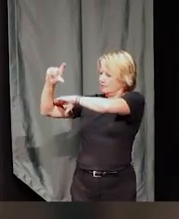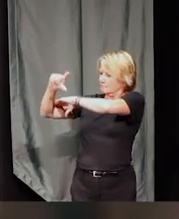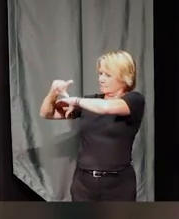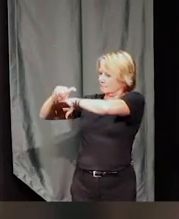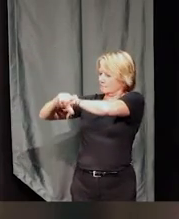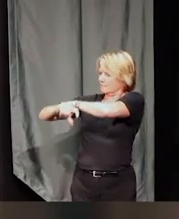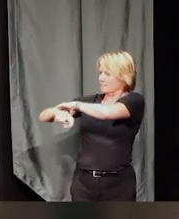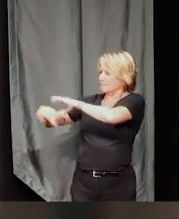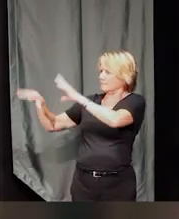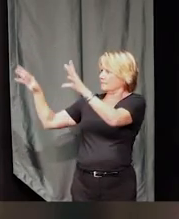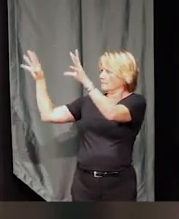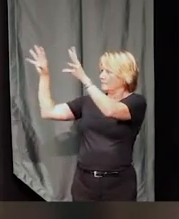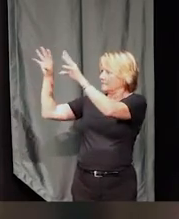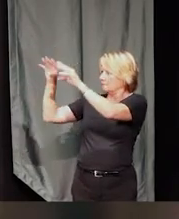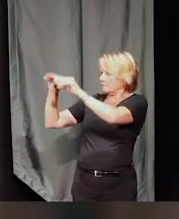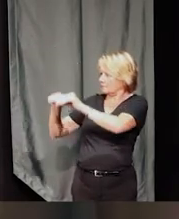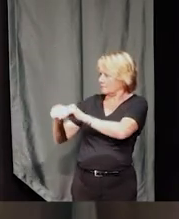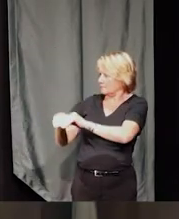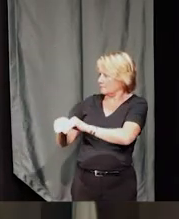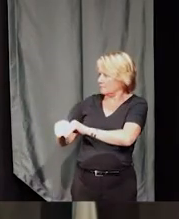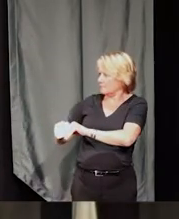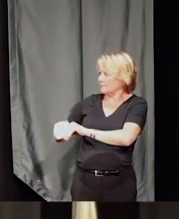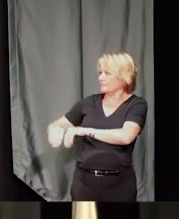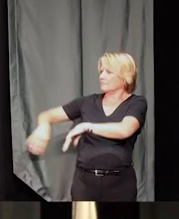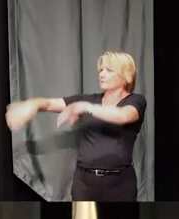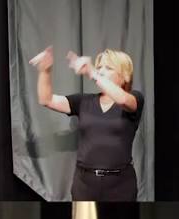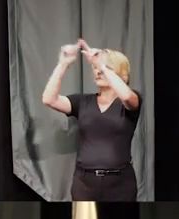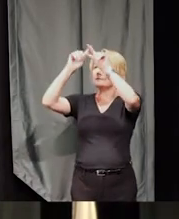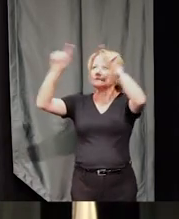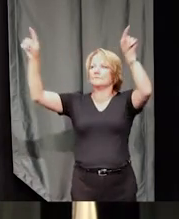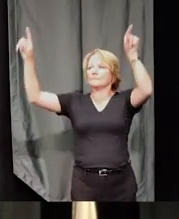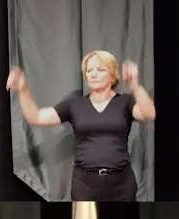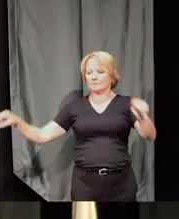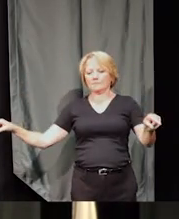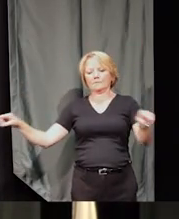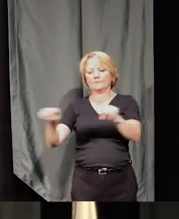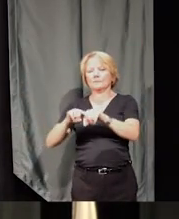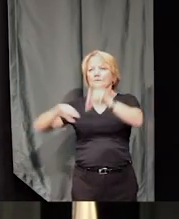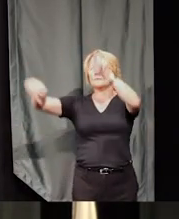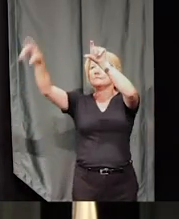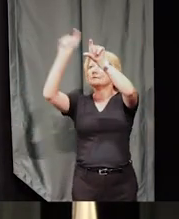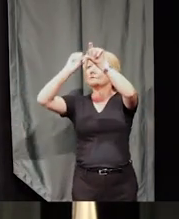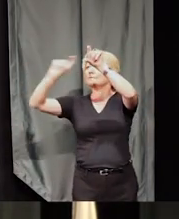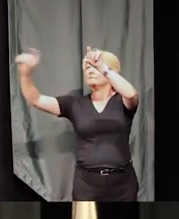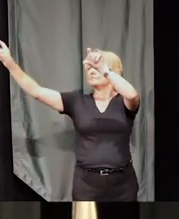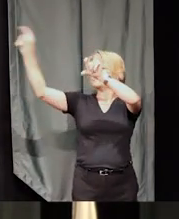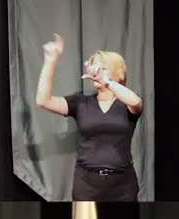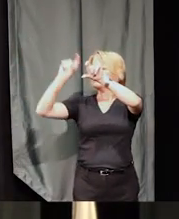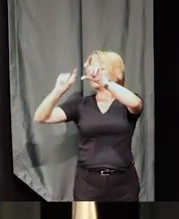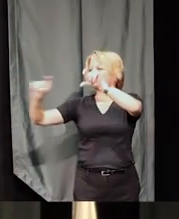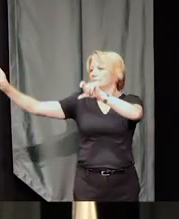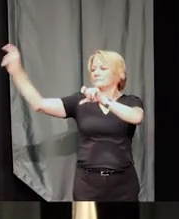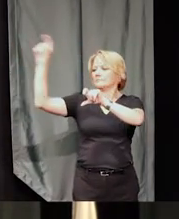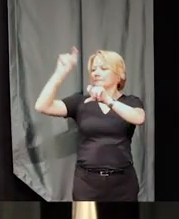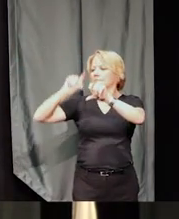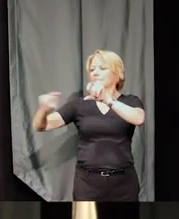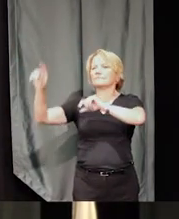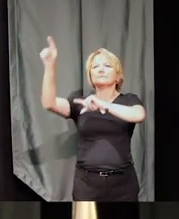twilight's last gleaming, whose broad stripes and